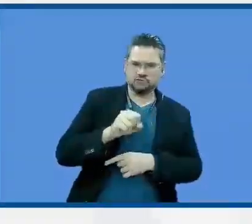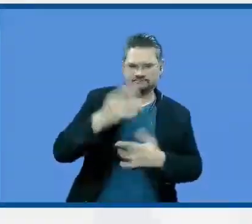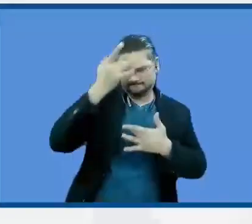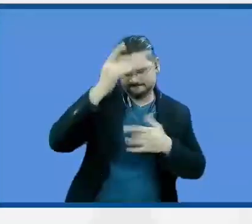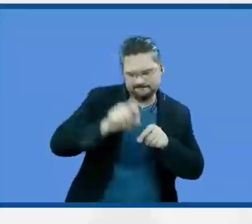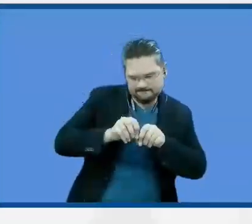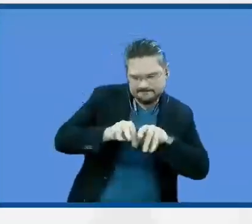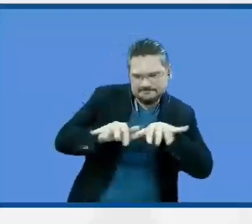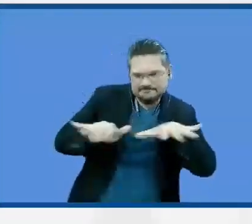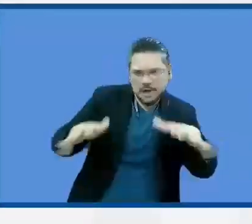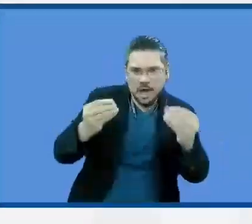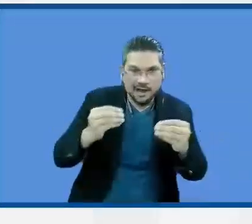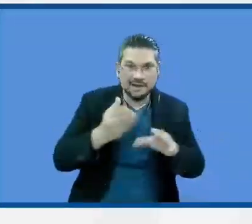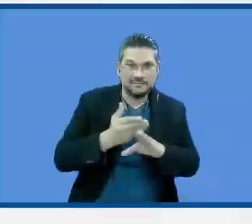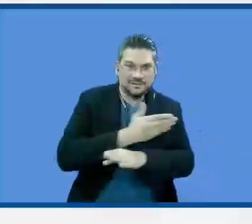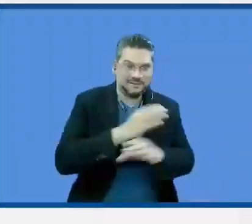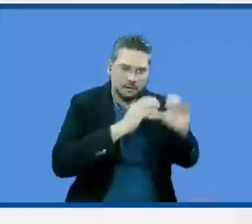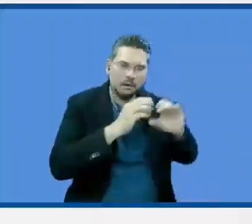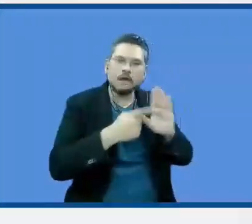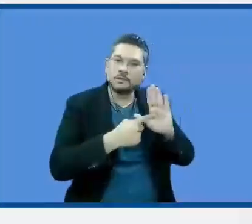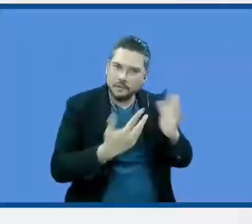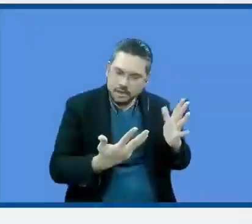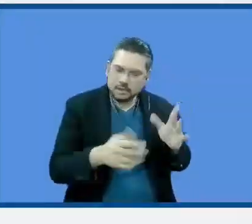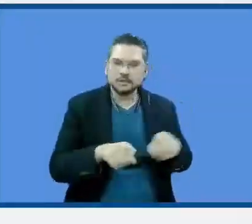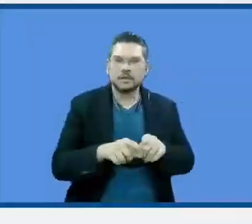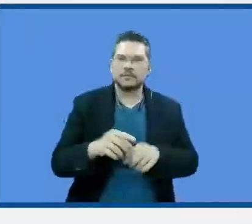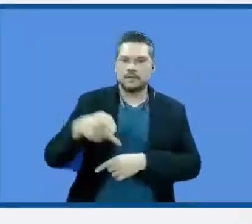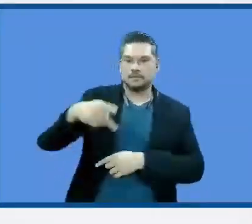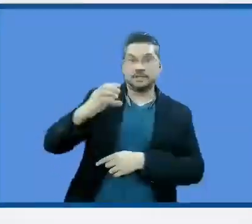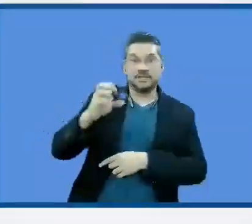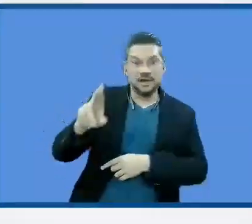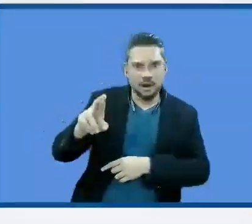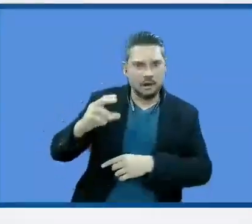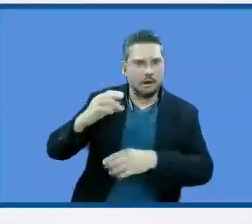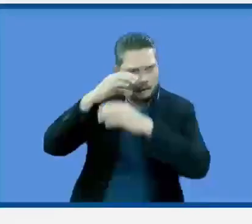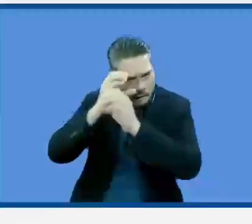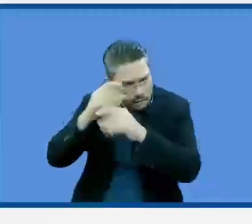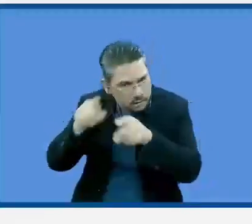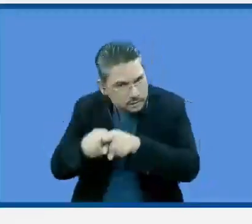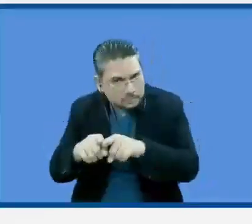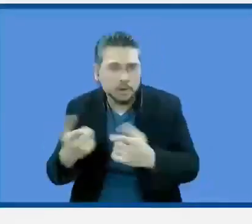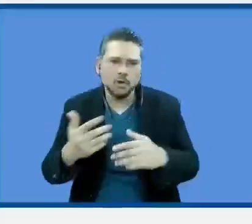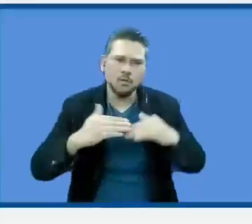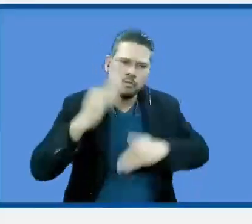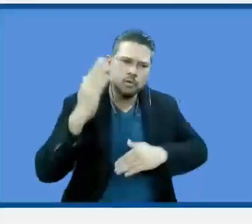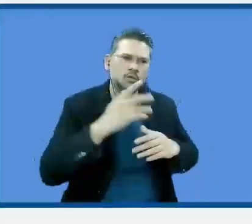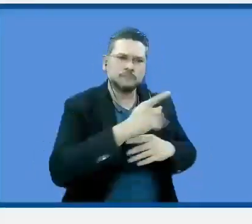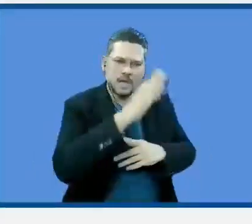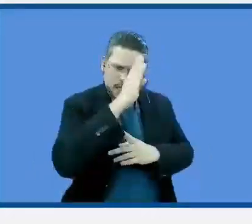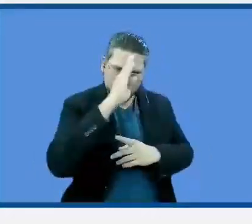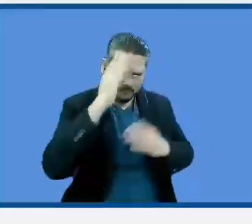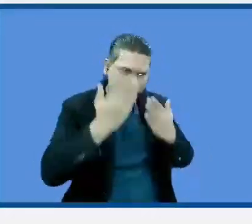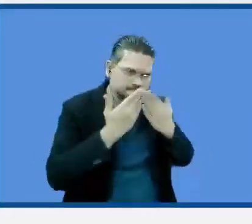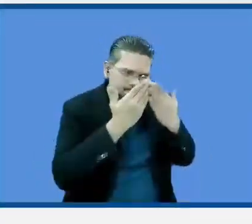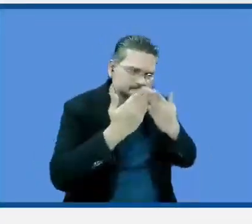biochemist can run diagnostic tests like PCR testing, and we saw many actually academic scientists help governments and early